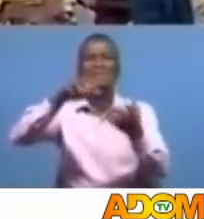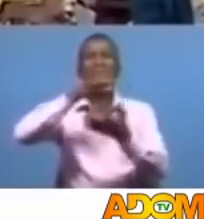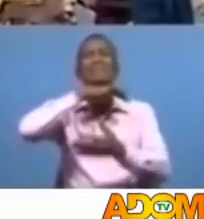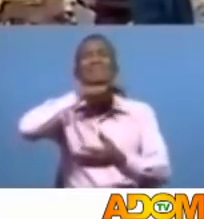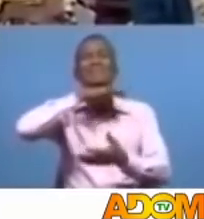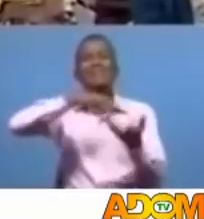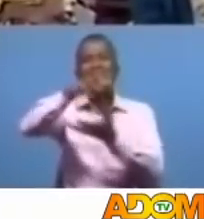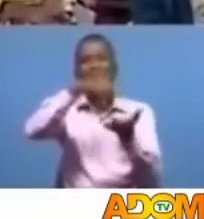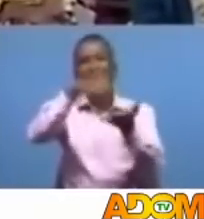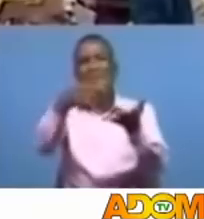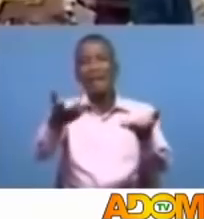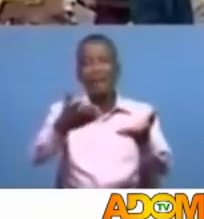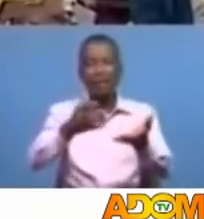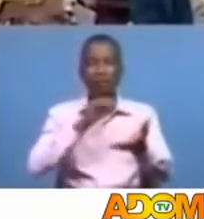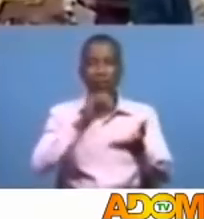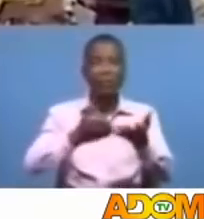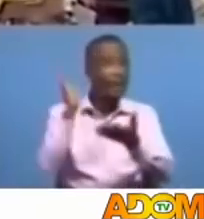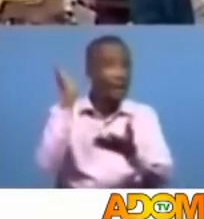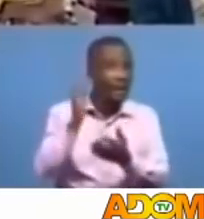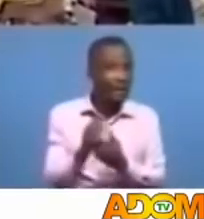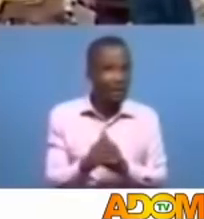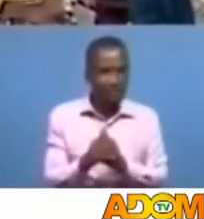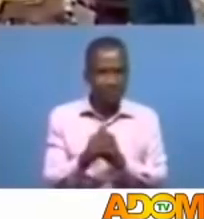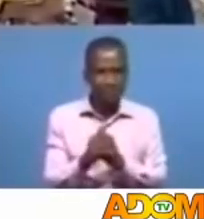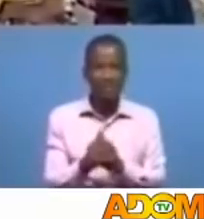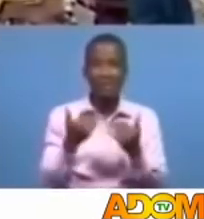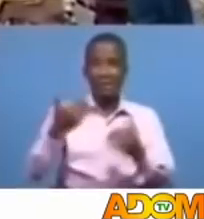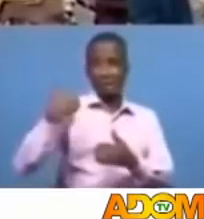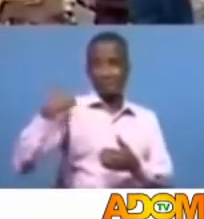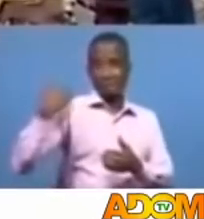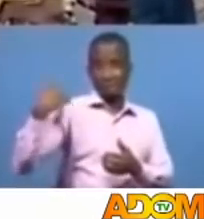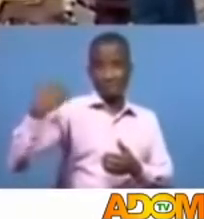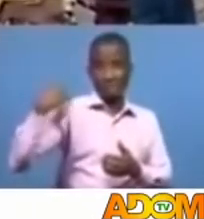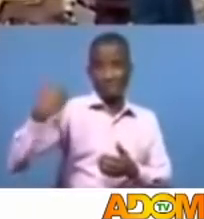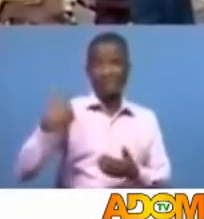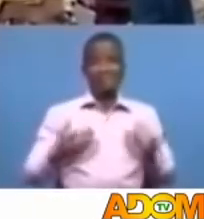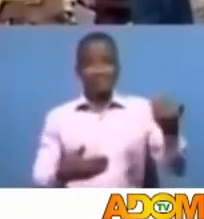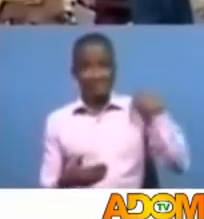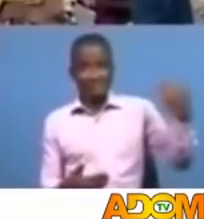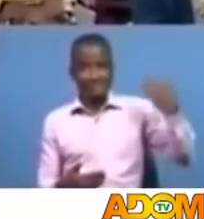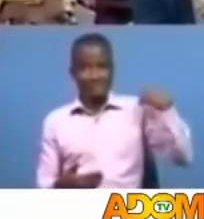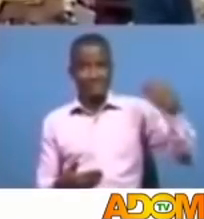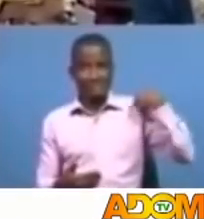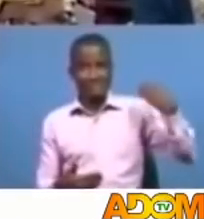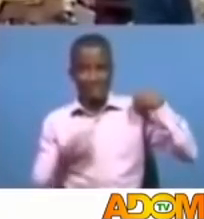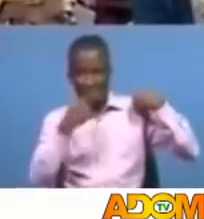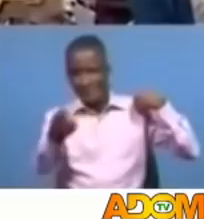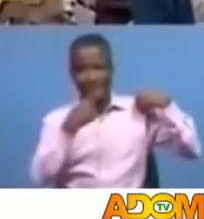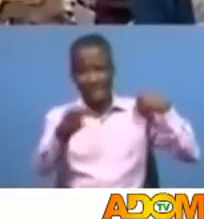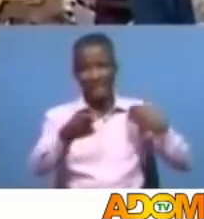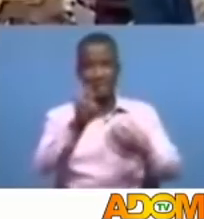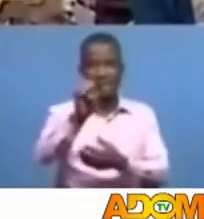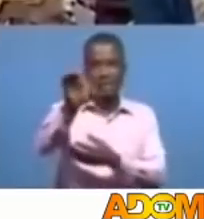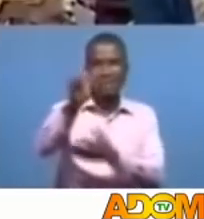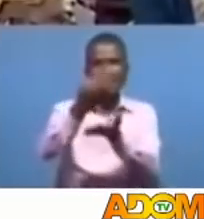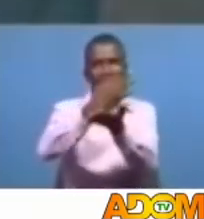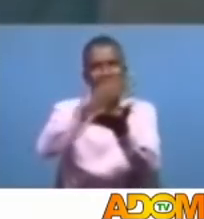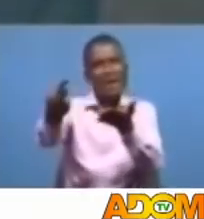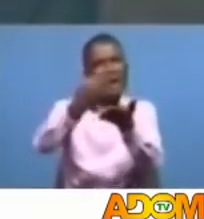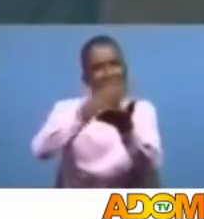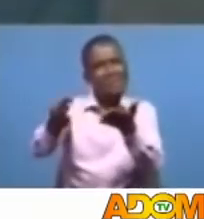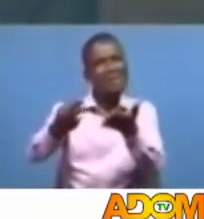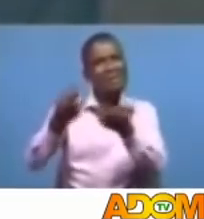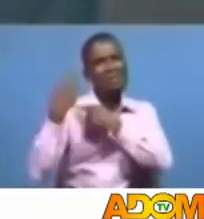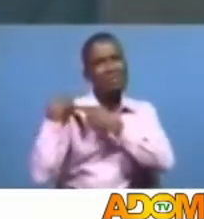not even true. We have respectfully brought the attention of this court, her failure, her singular failure, to perform